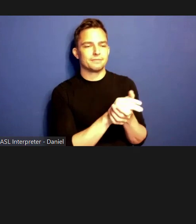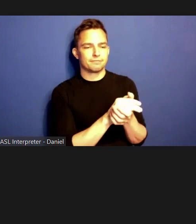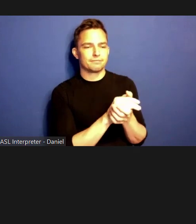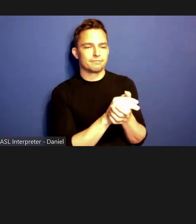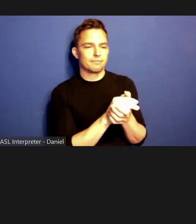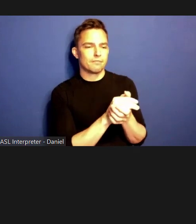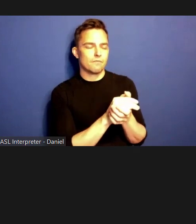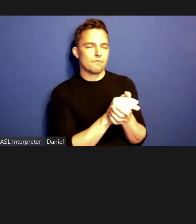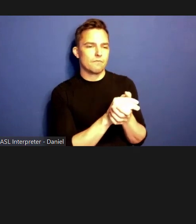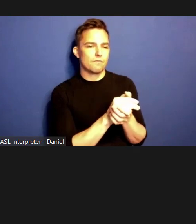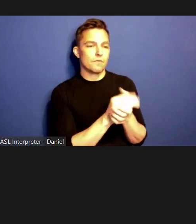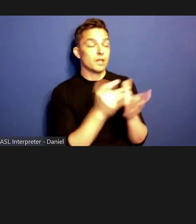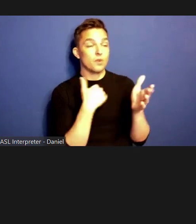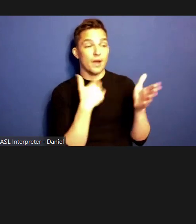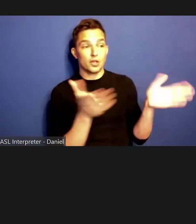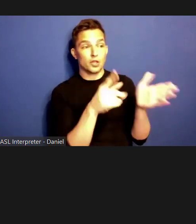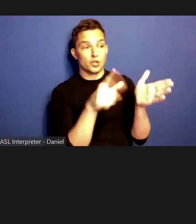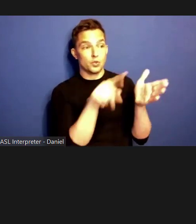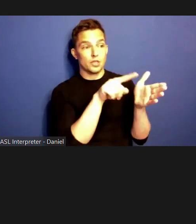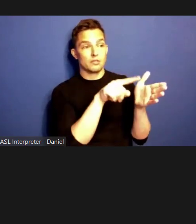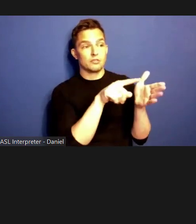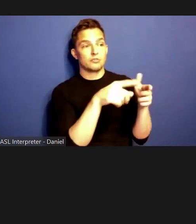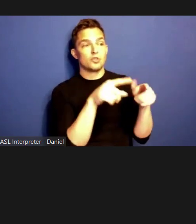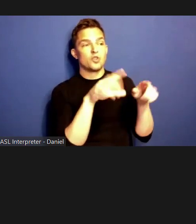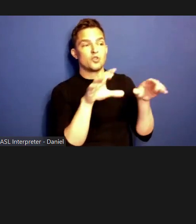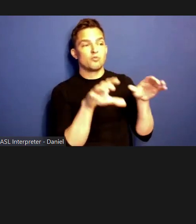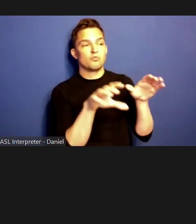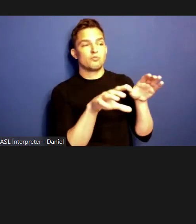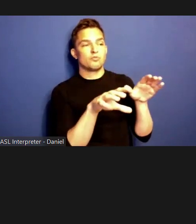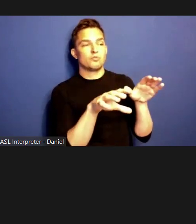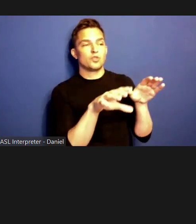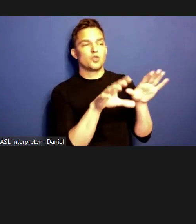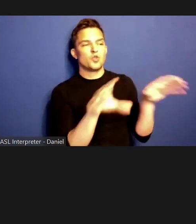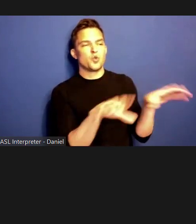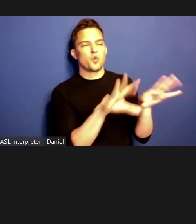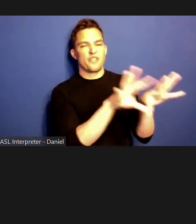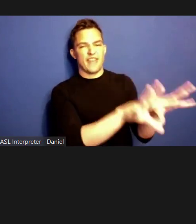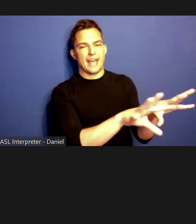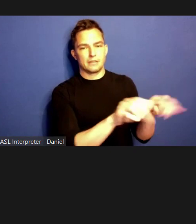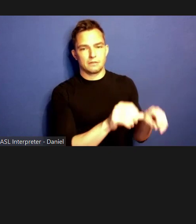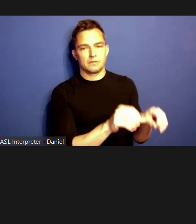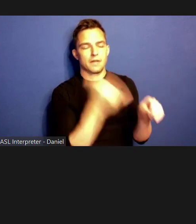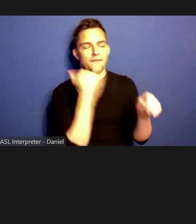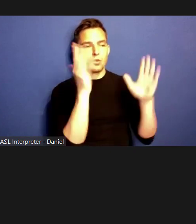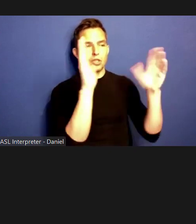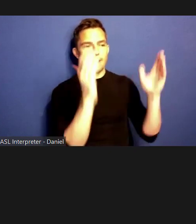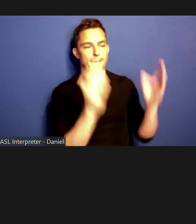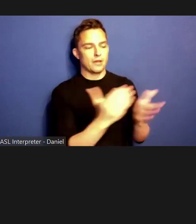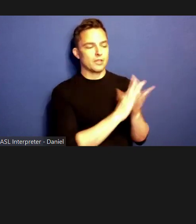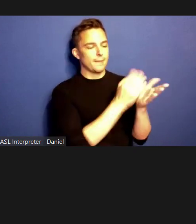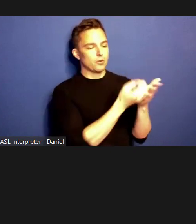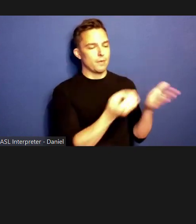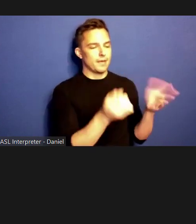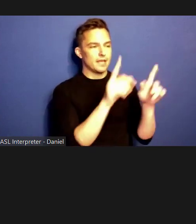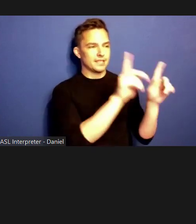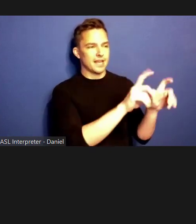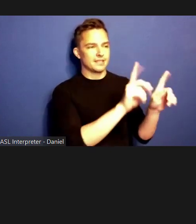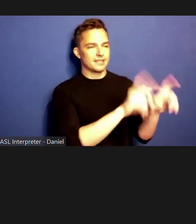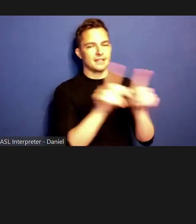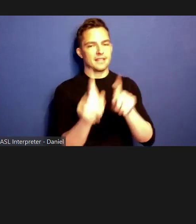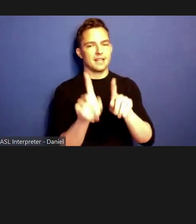I would encourage you to go down that route if you're wanting to compare some equipment and actually try them out.